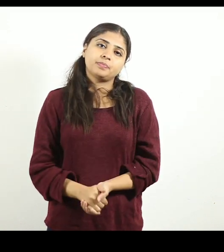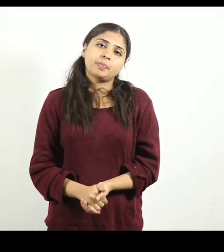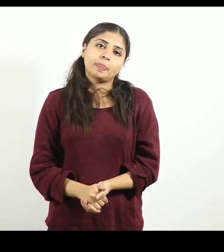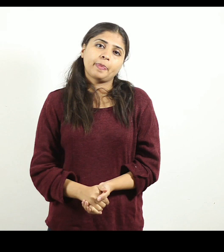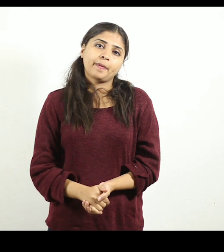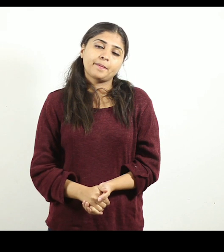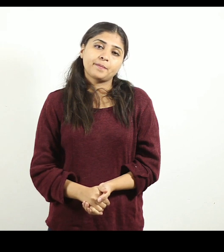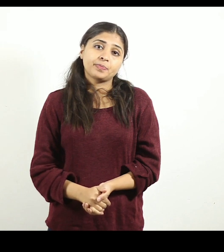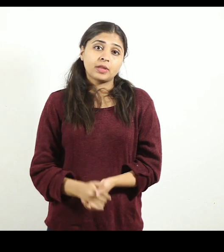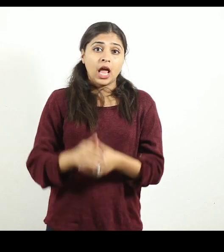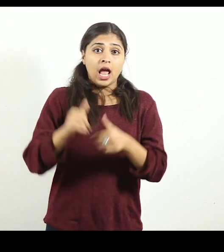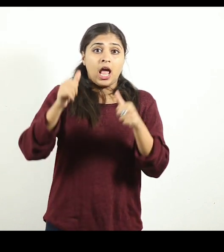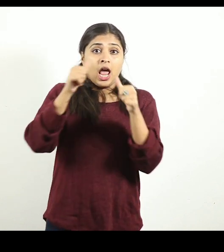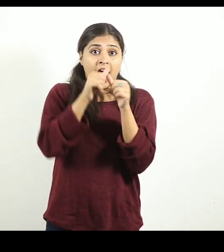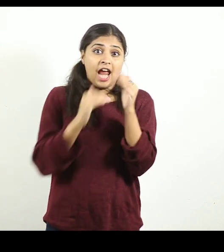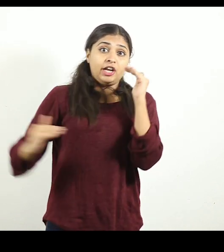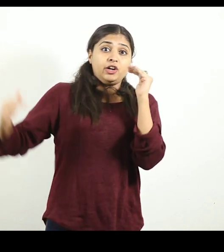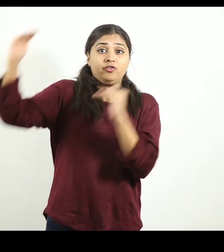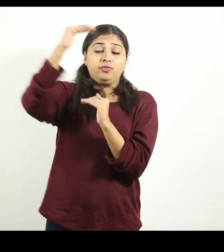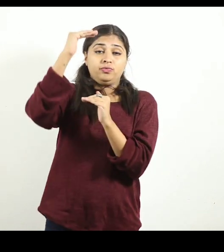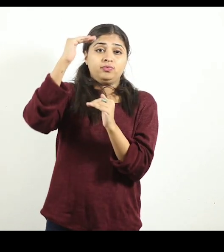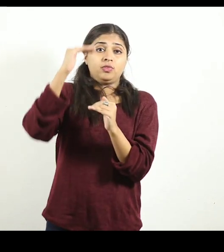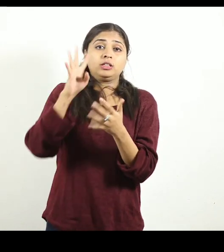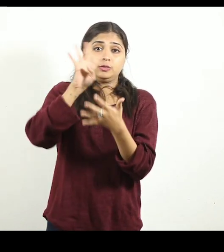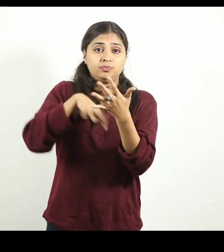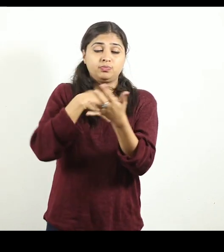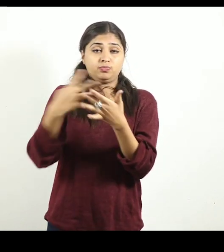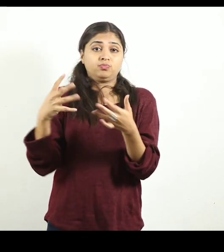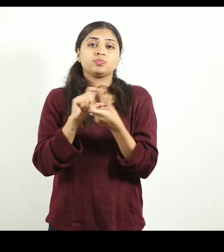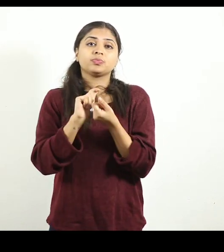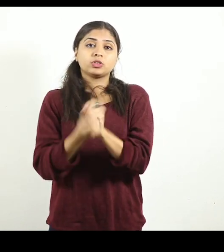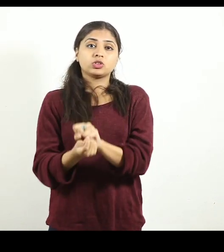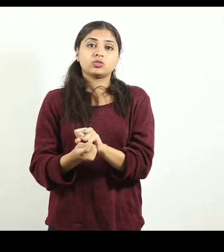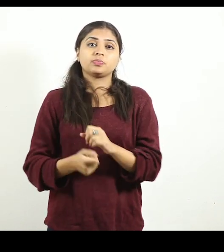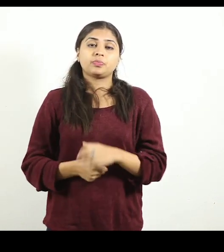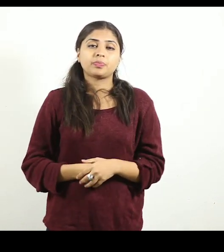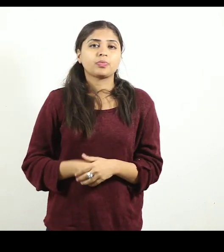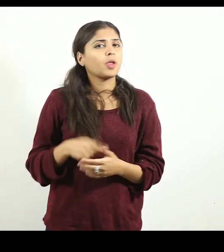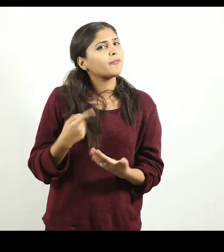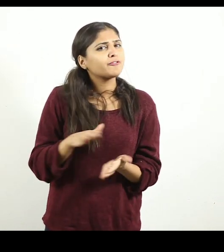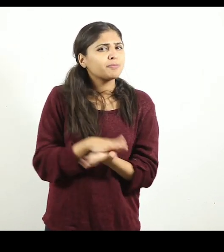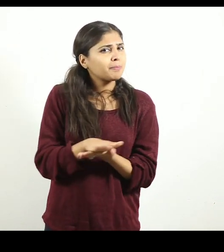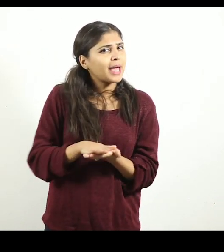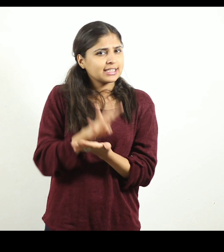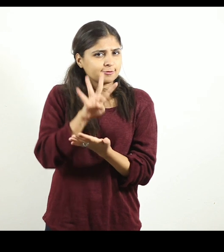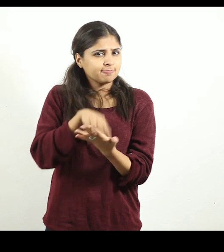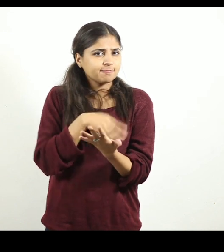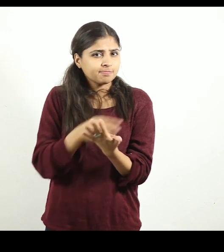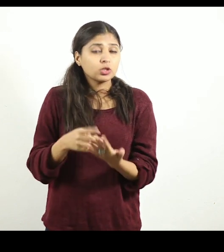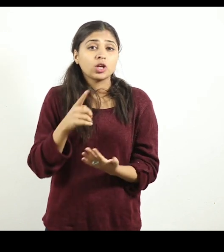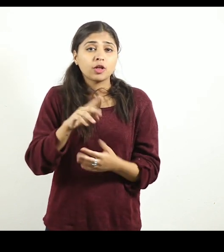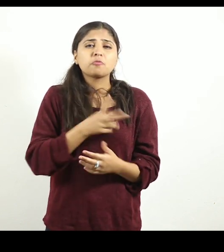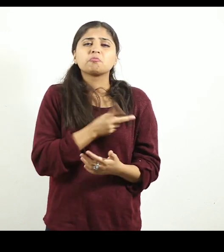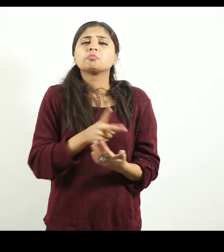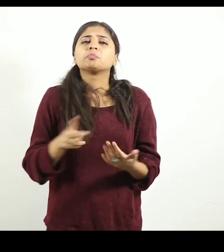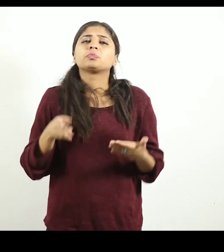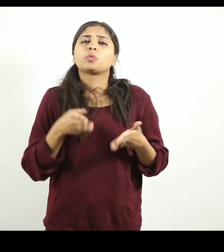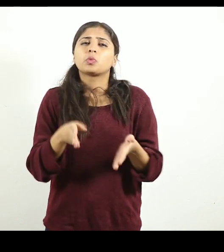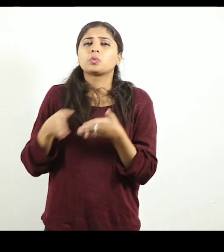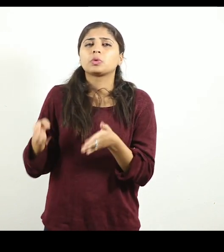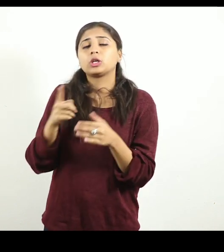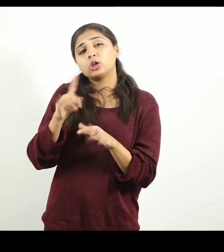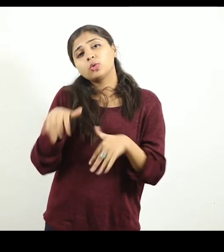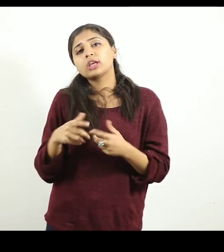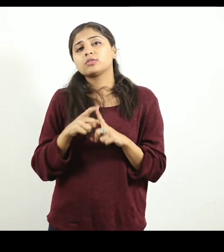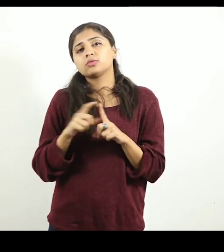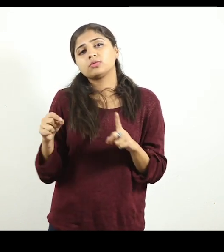Advanced Spreadsheet Modification. Once you have created a basic spreadsheet, there are numerous things you can do to make working